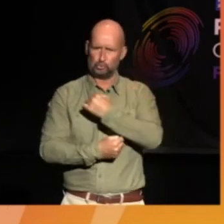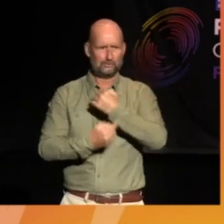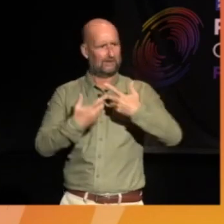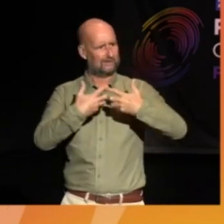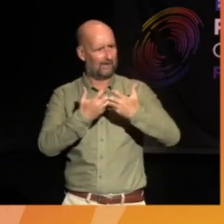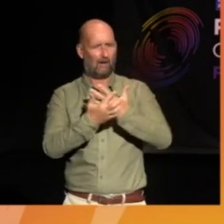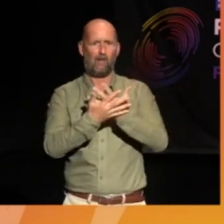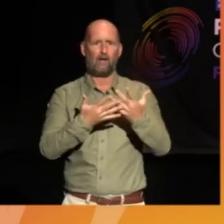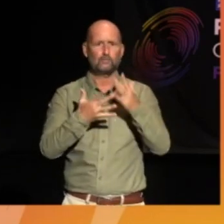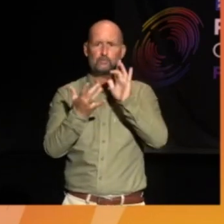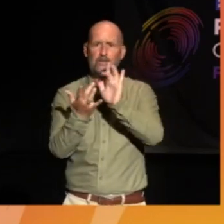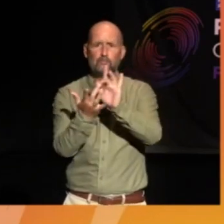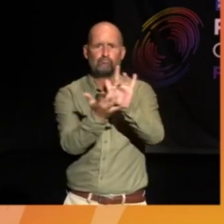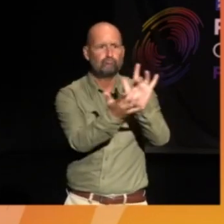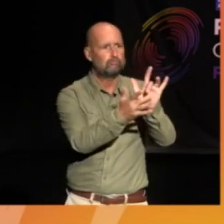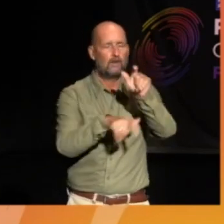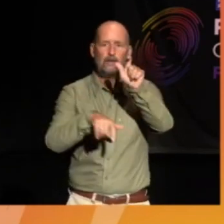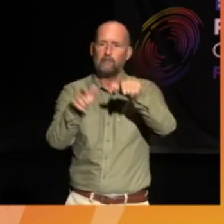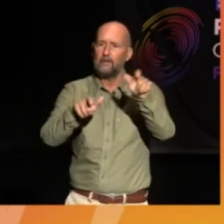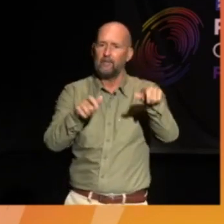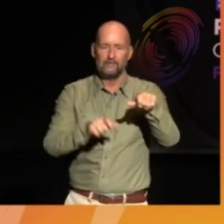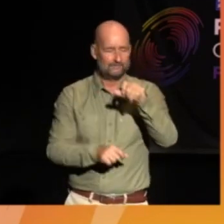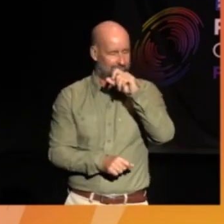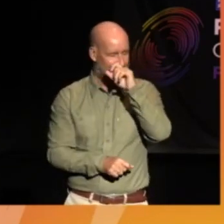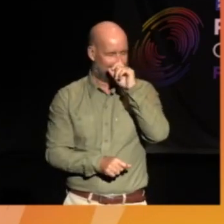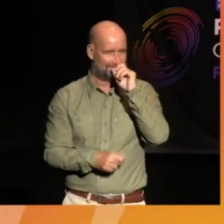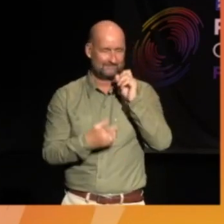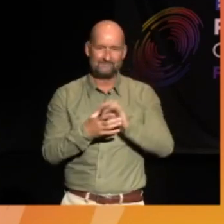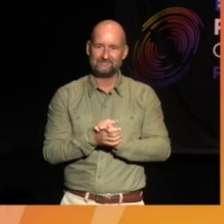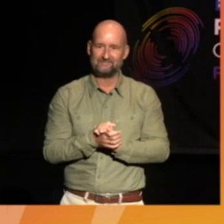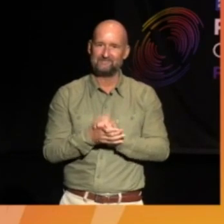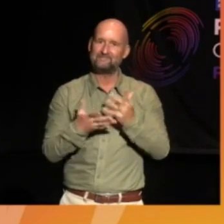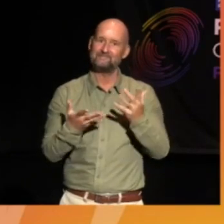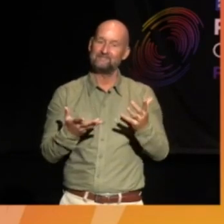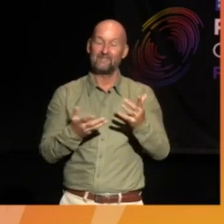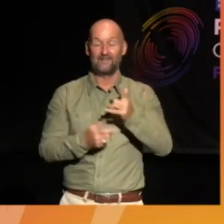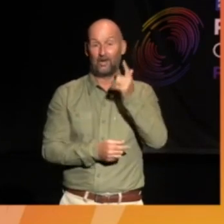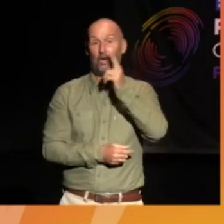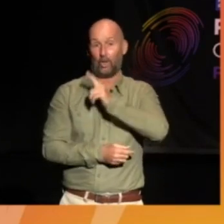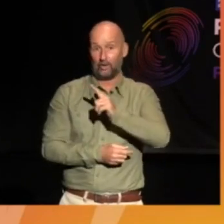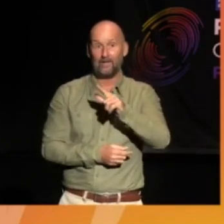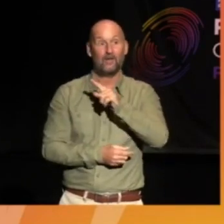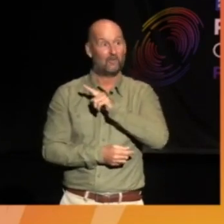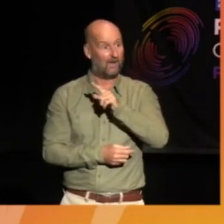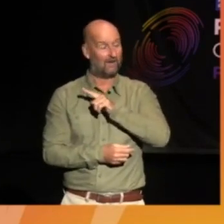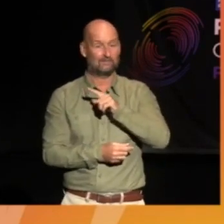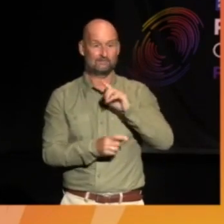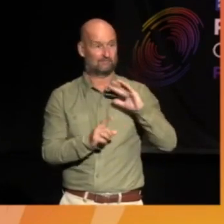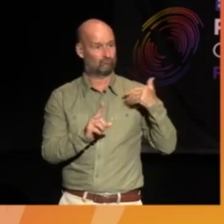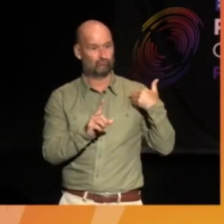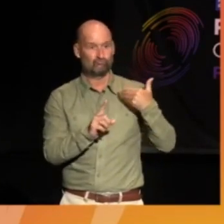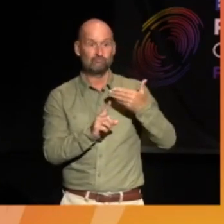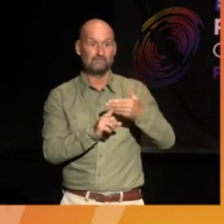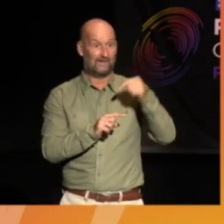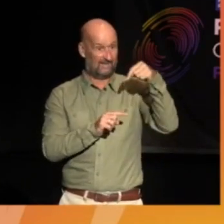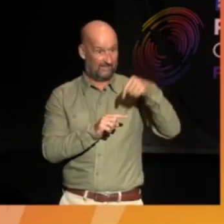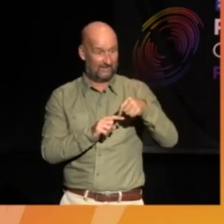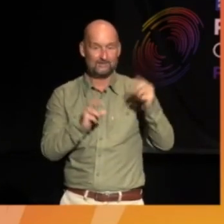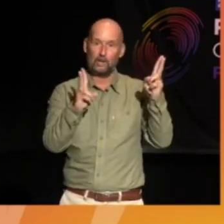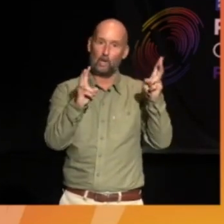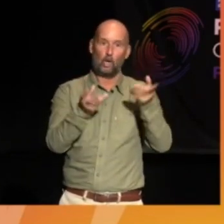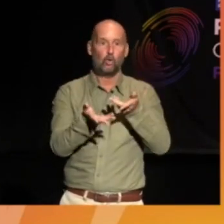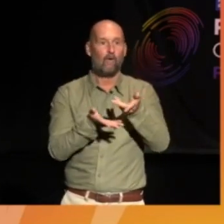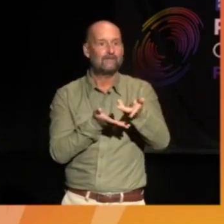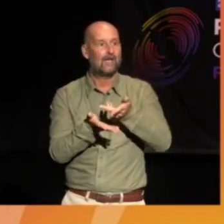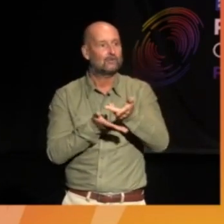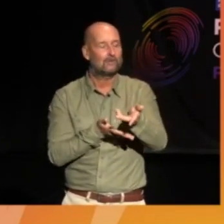be in touch with people. And so we're really lucky because the conversation we're about to have, we couldn't have